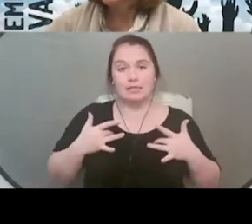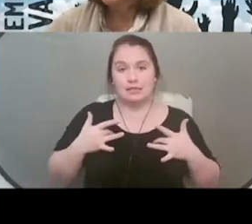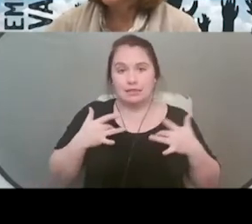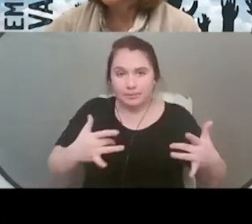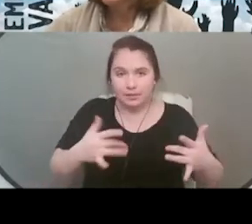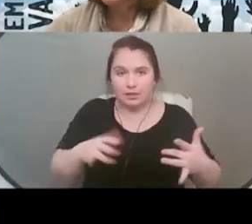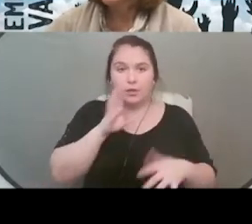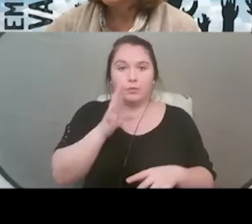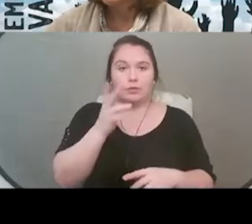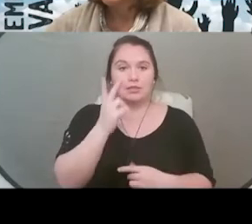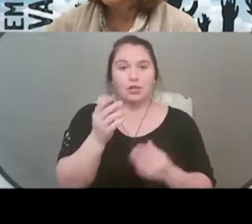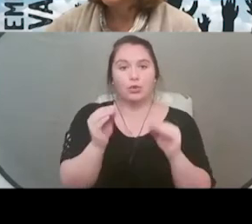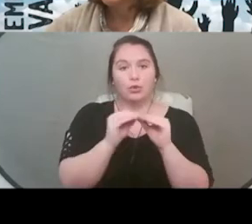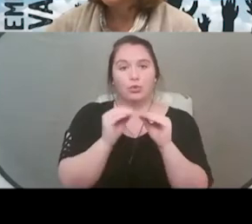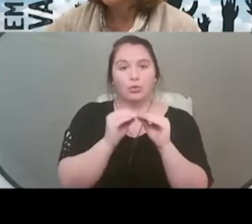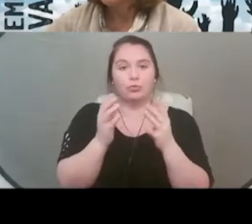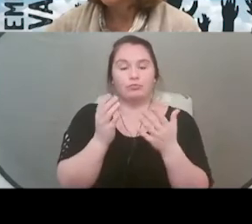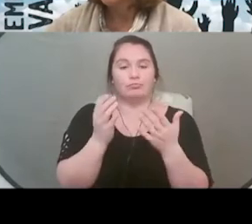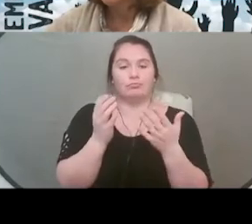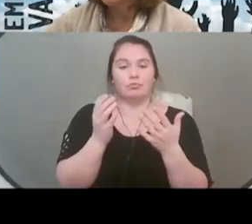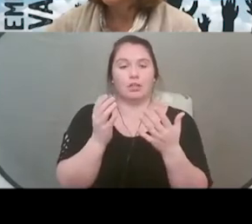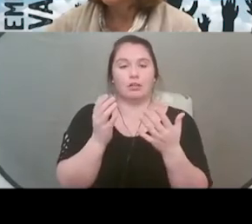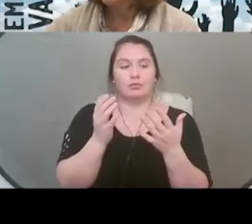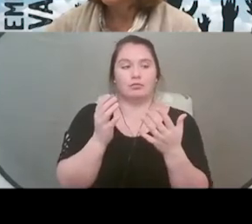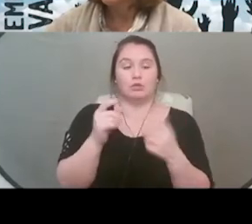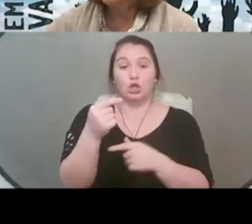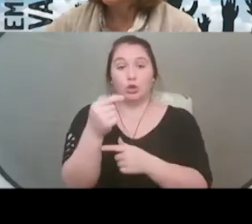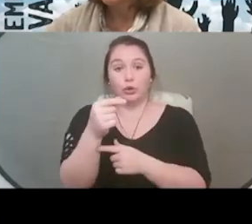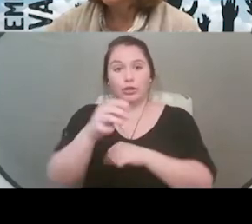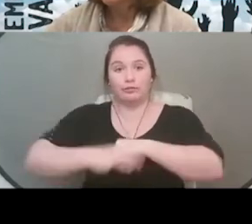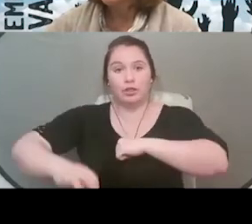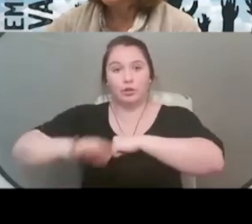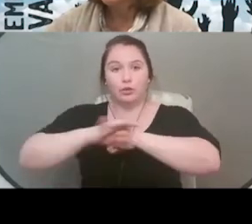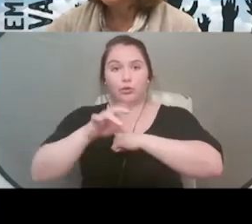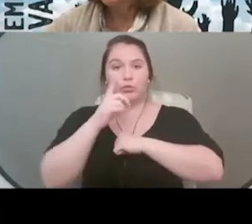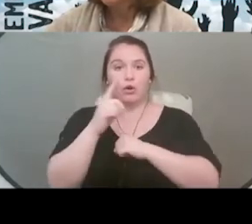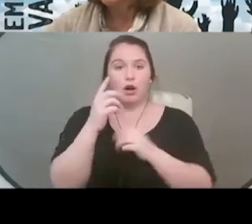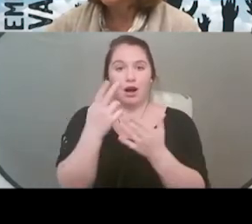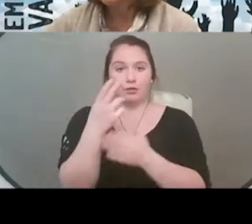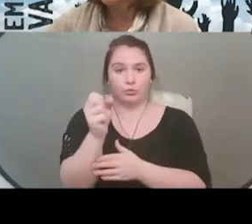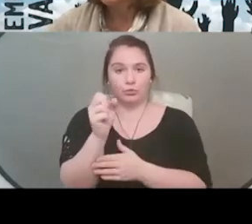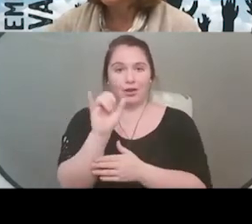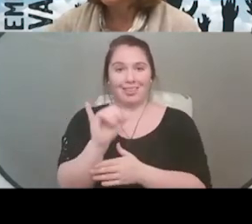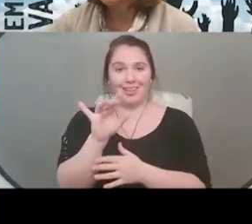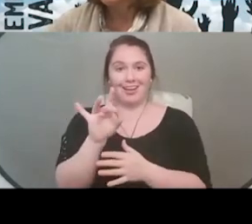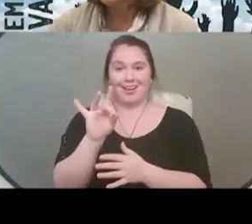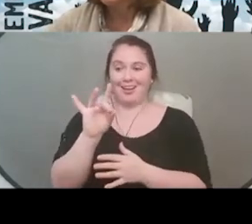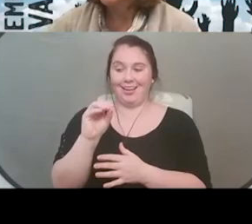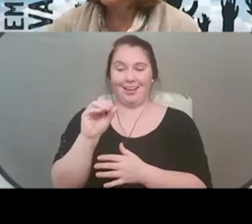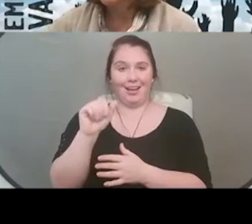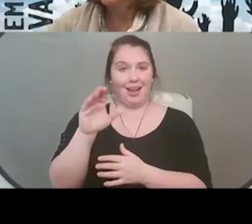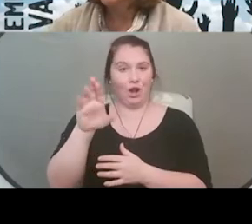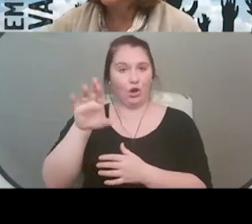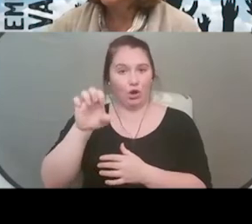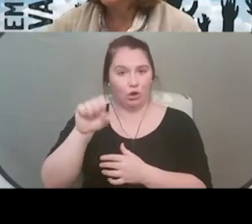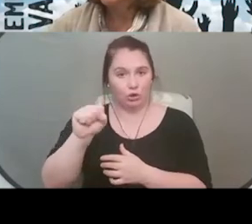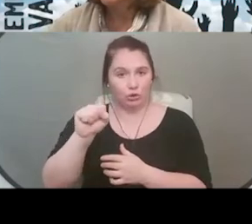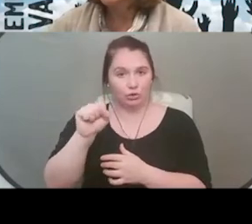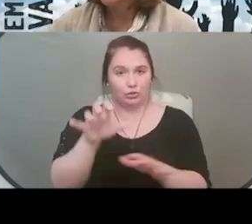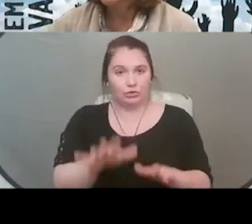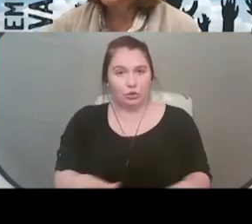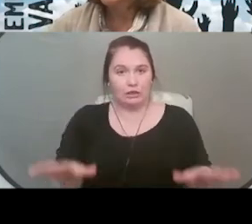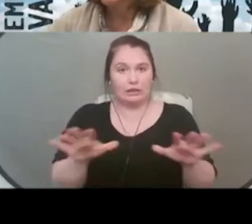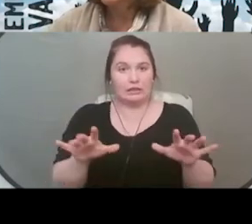new greenfield, as the architects are calling it, site for a high school in that 80-acre range. We just don't